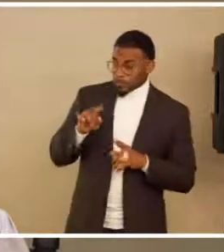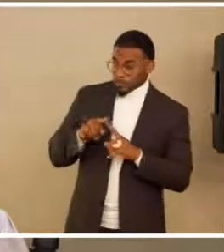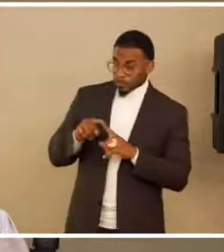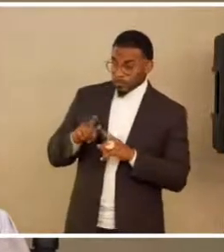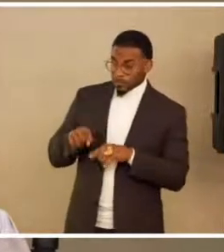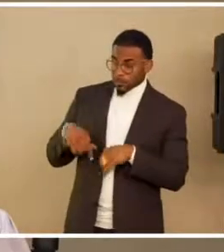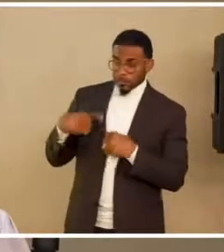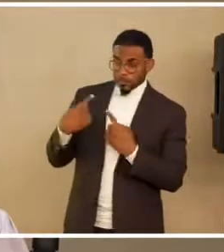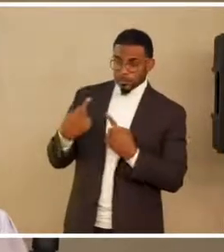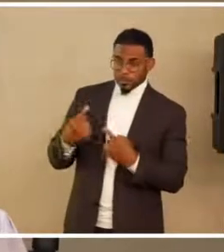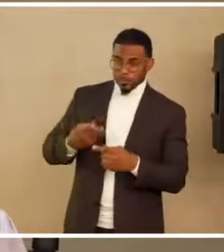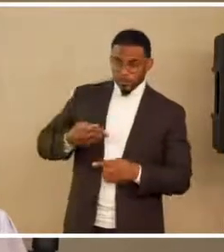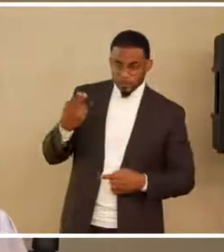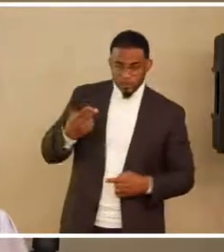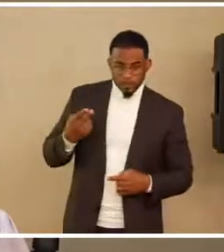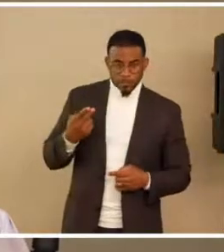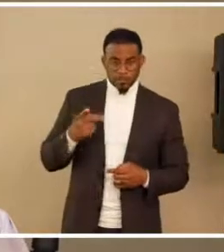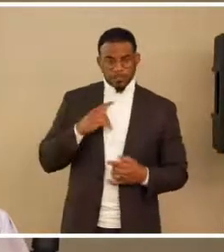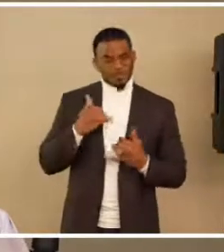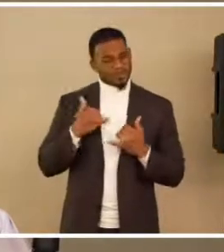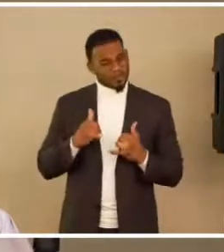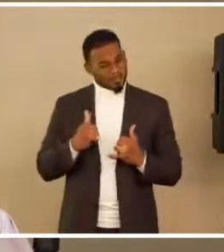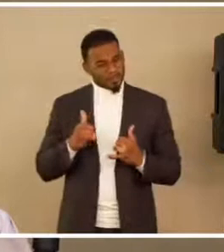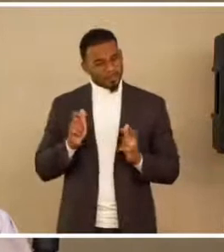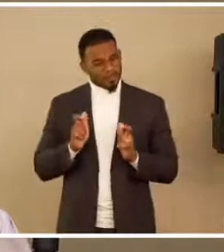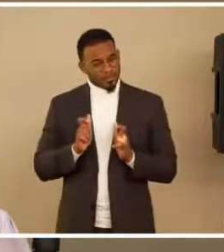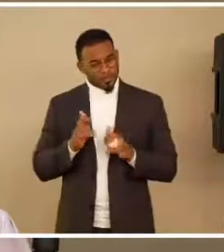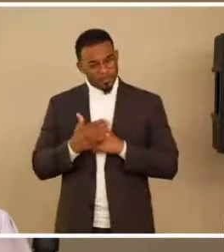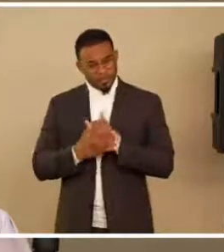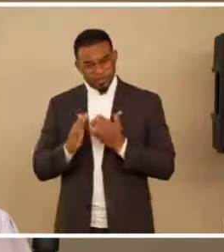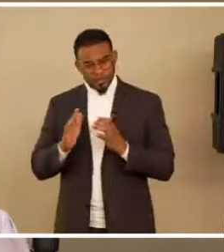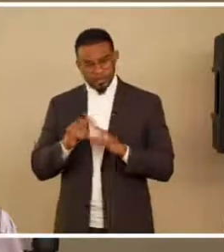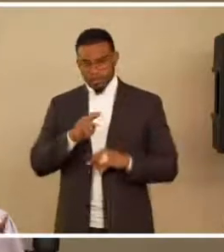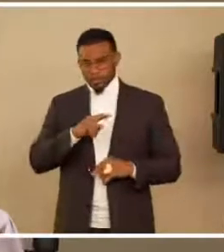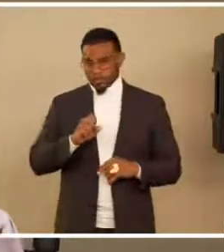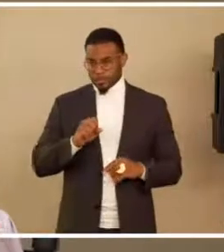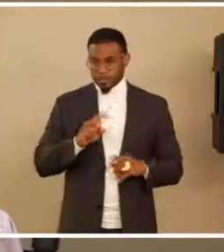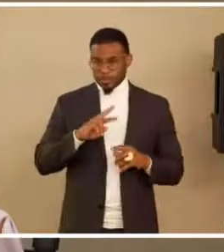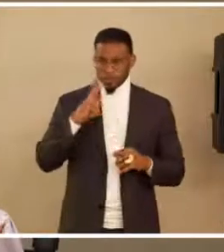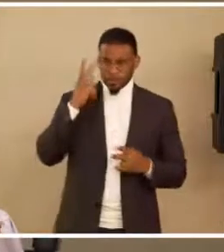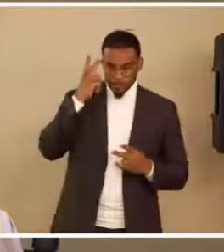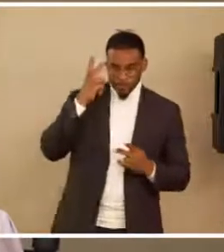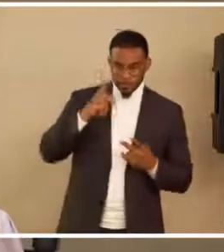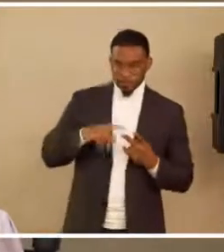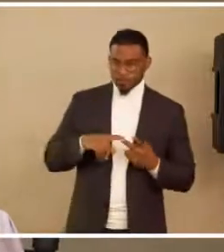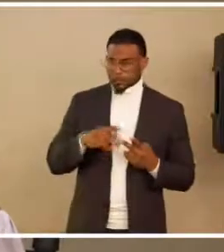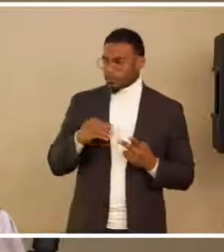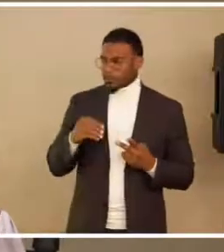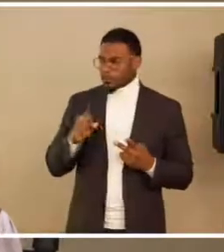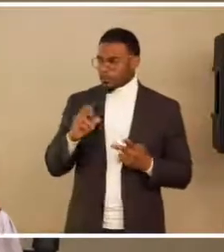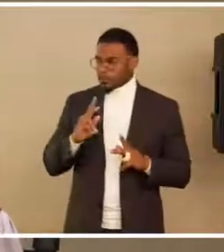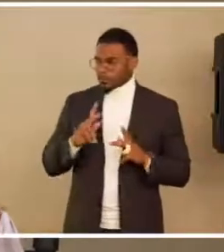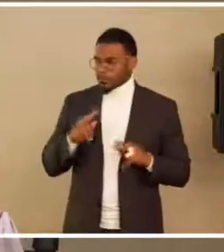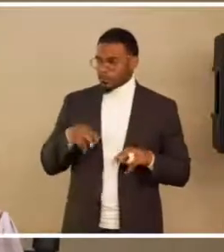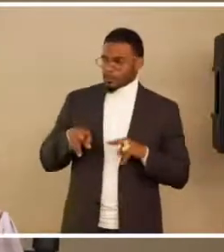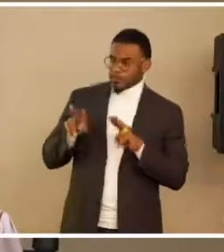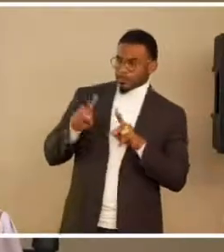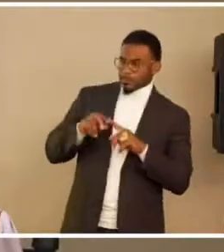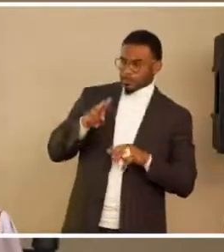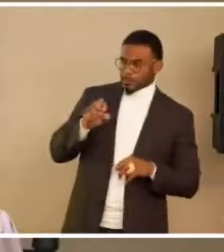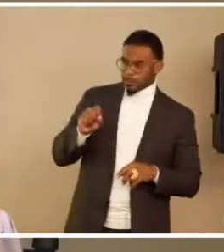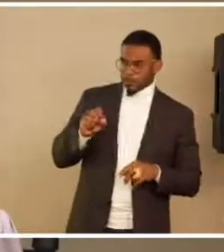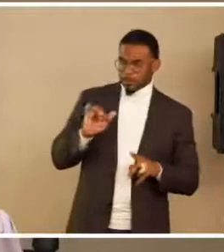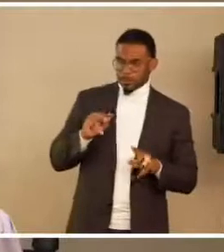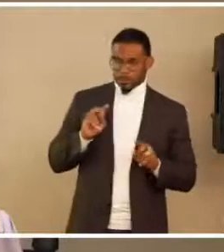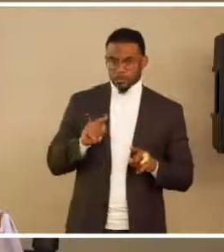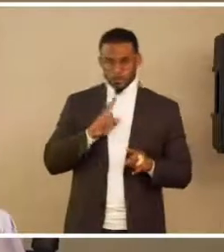a long history, it's still a small country compared to the U.S. politically. And so people look up to the U.S.